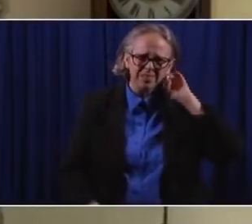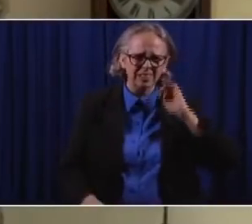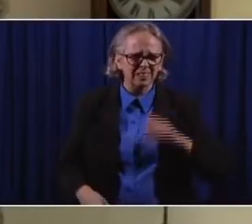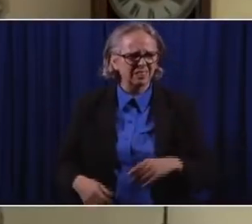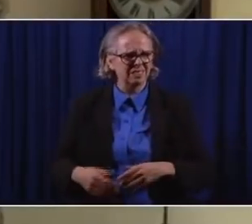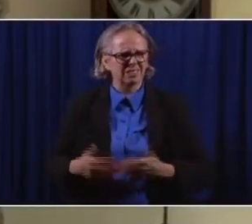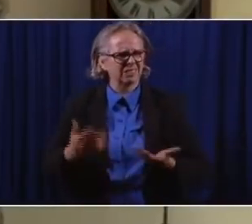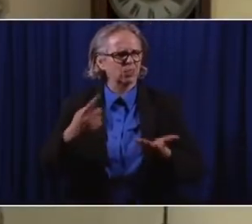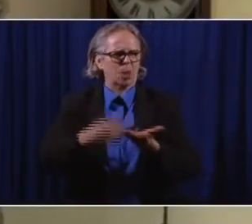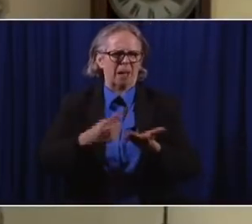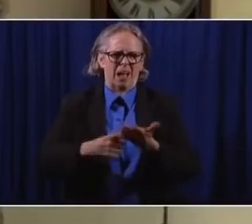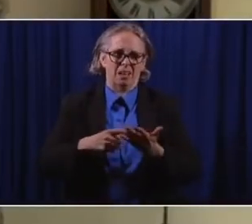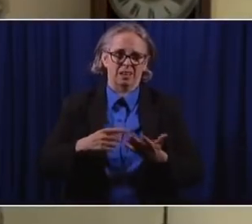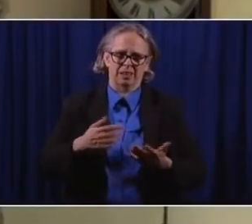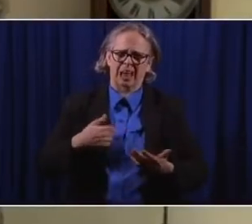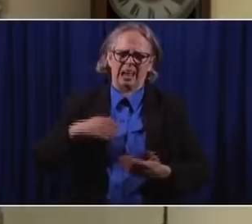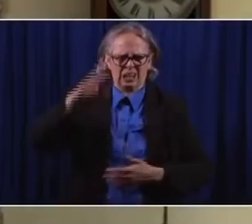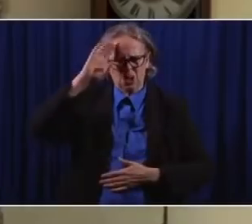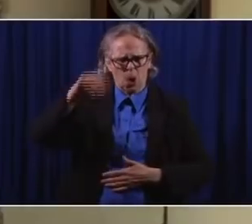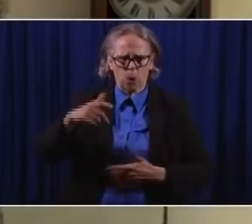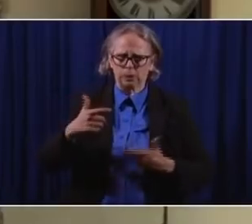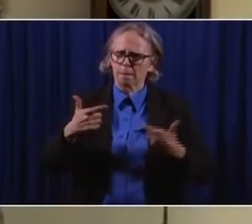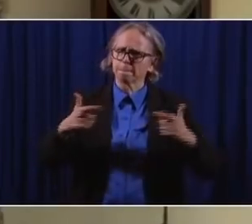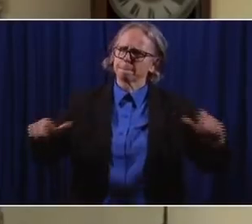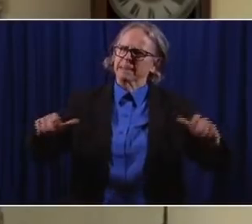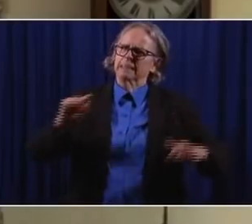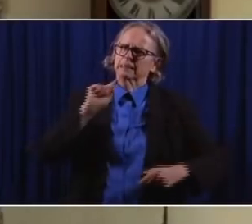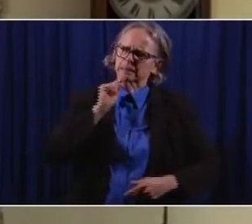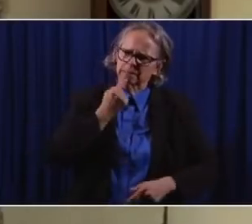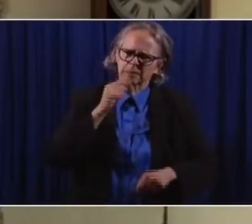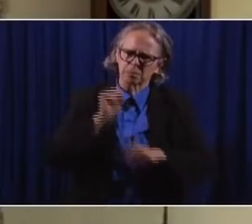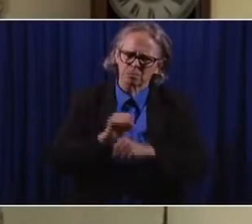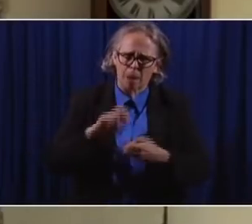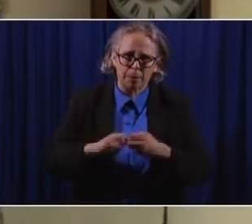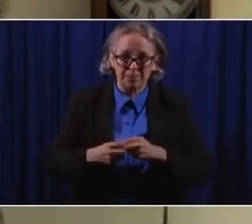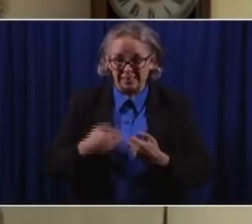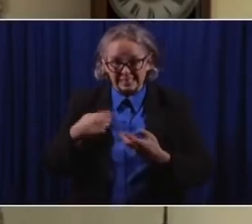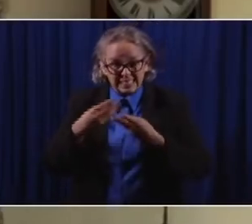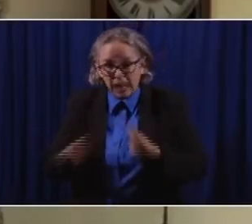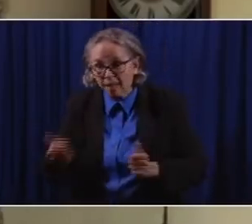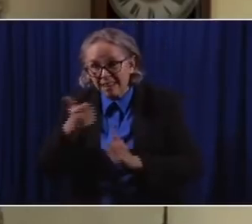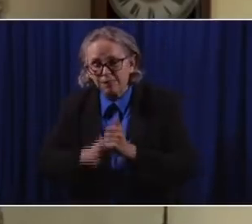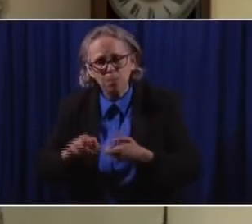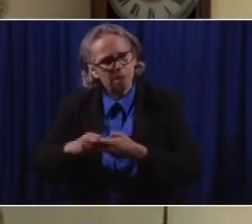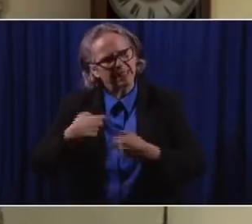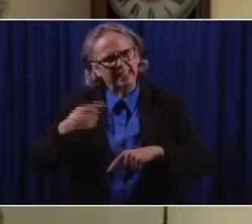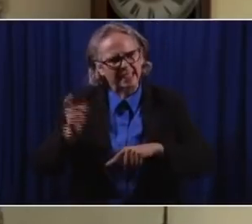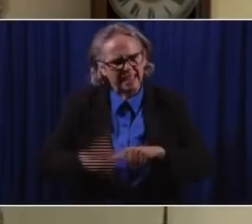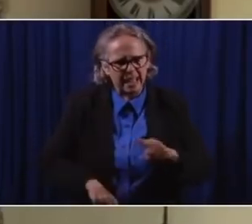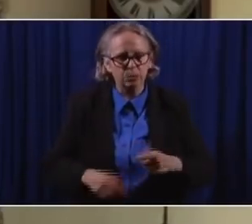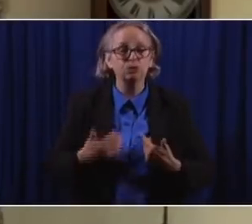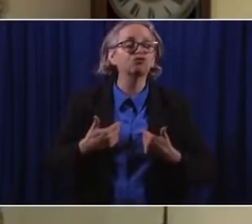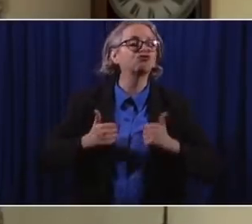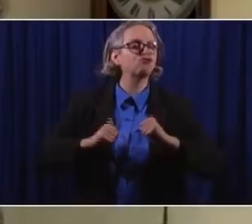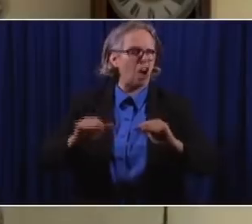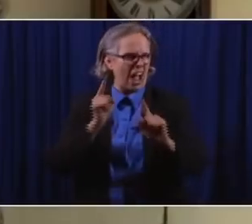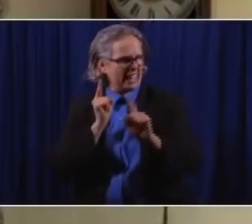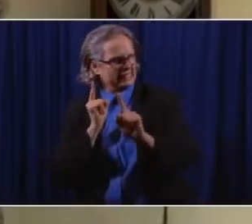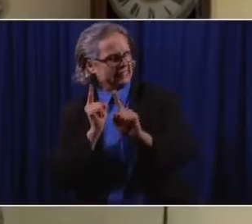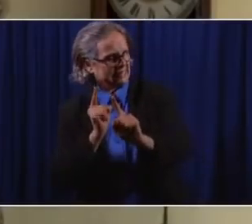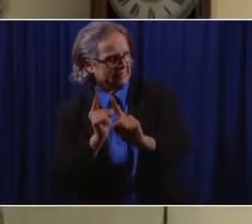and we can't solve every problem, but we can work on it. And that is something